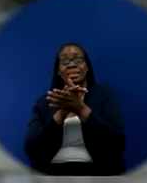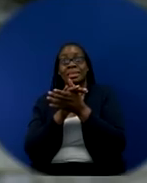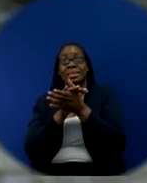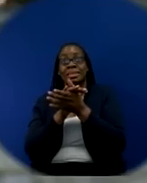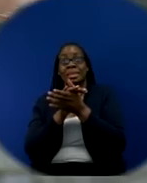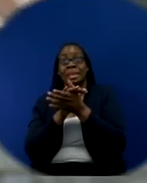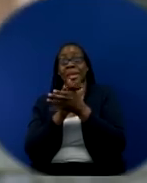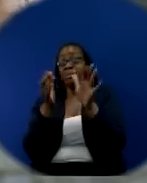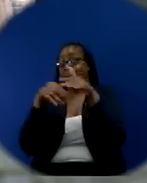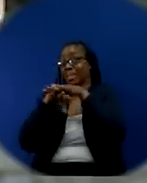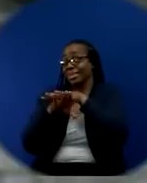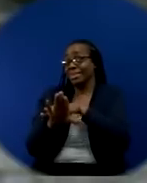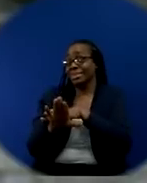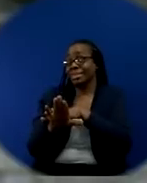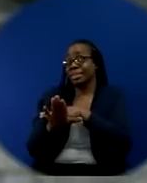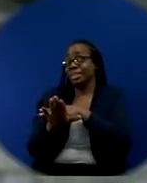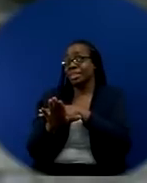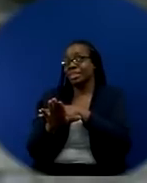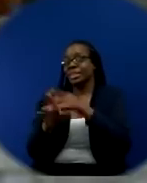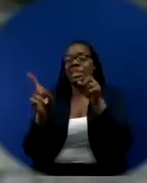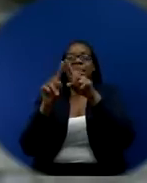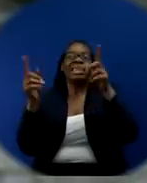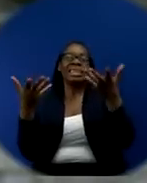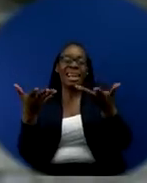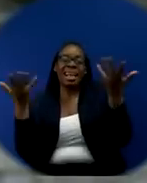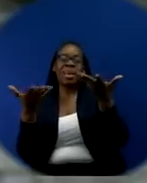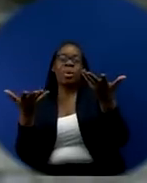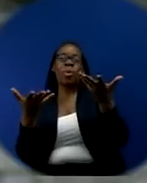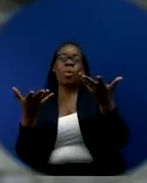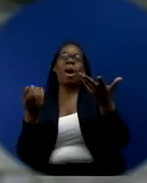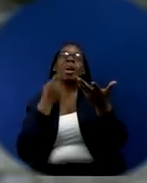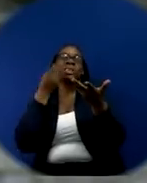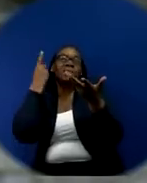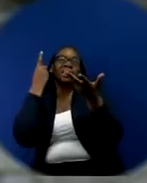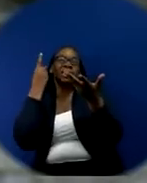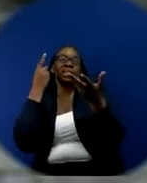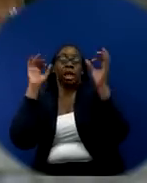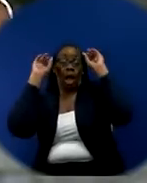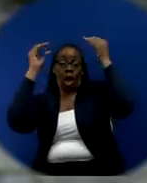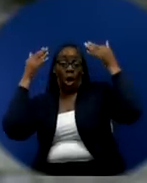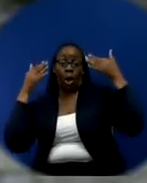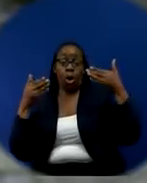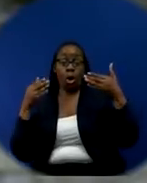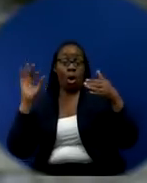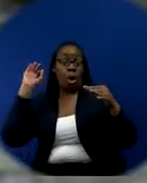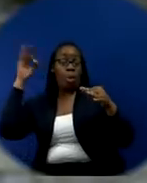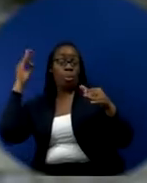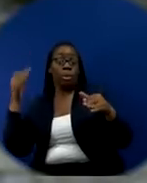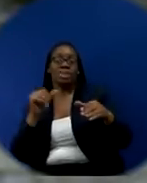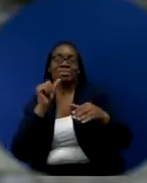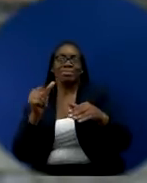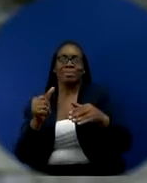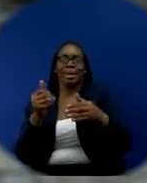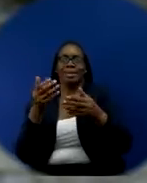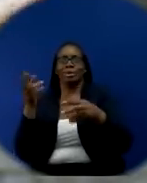But let's go deeper, because that's just on a casual surface level. Preaching is not a casual event. So let me go deeper. Can we go deeper? Because it seems to me,